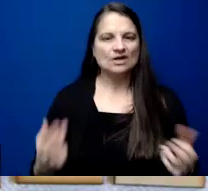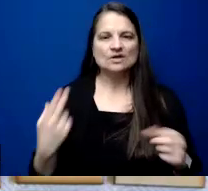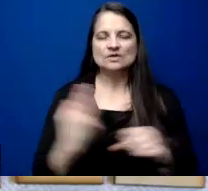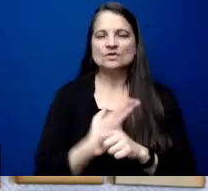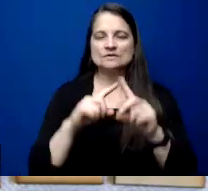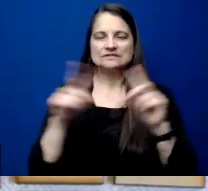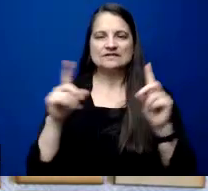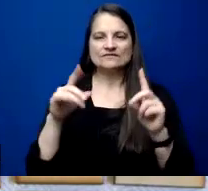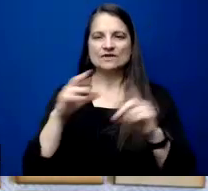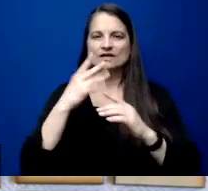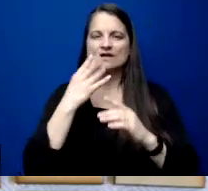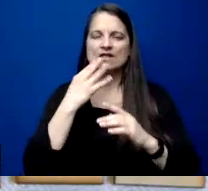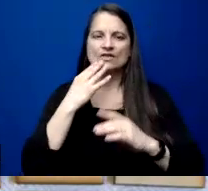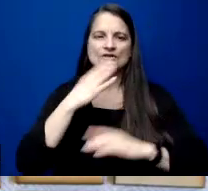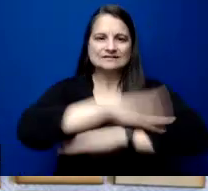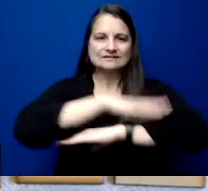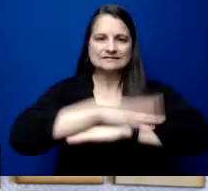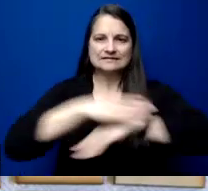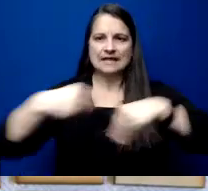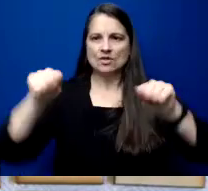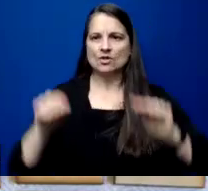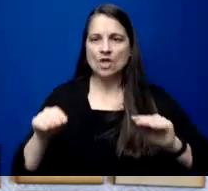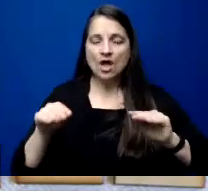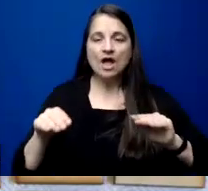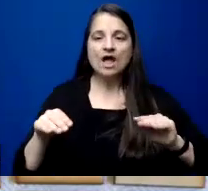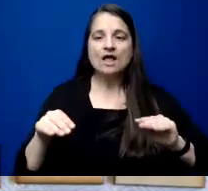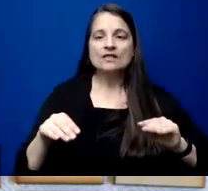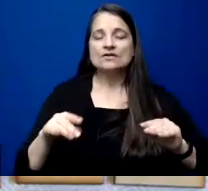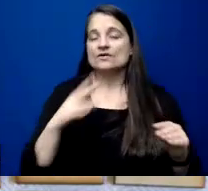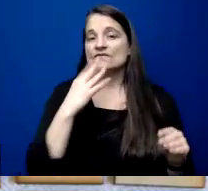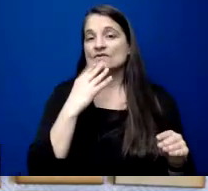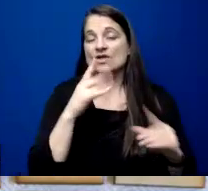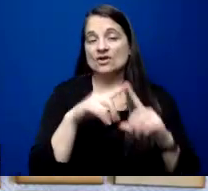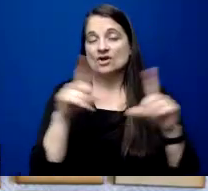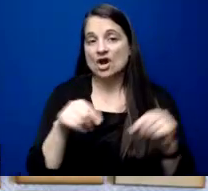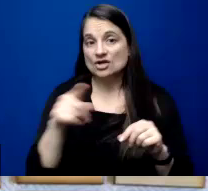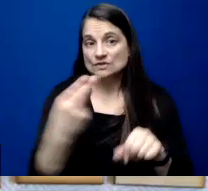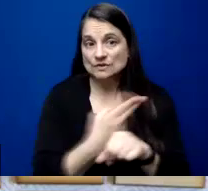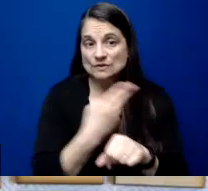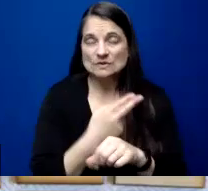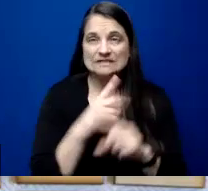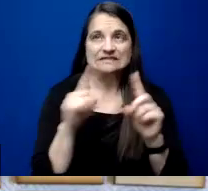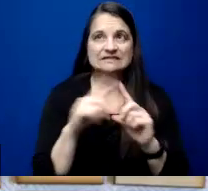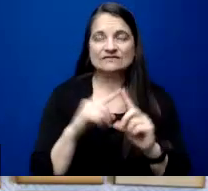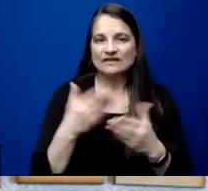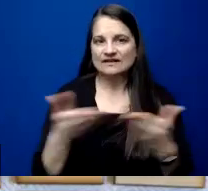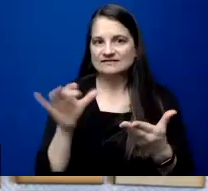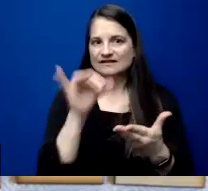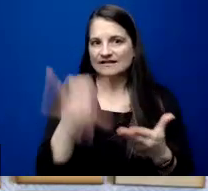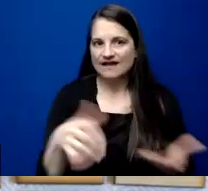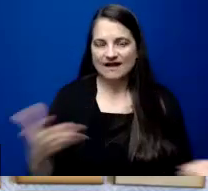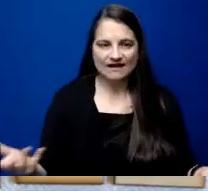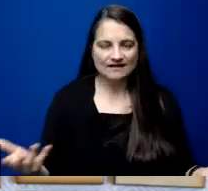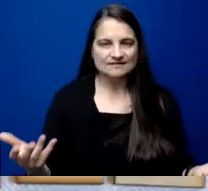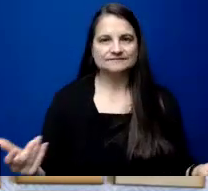colored tablecloth that maybe contrasts the color cards you're using, different things like that. You